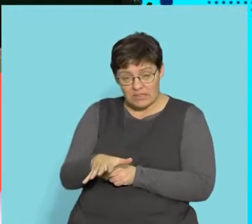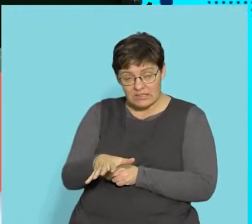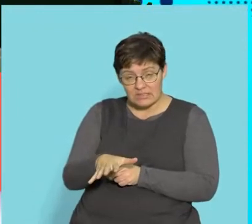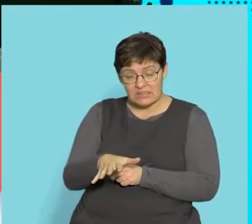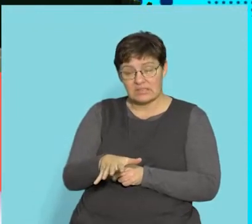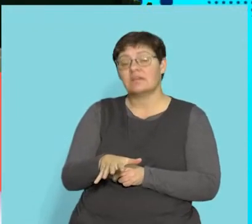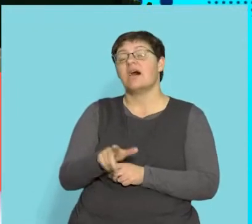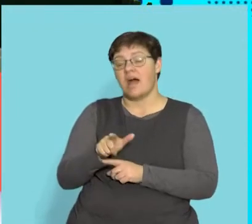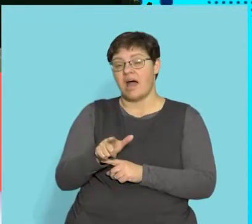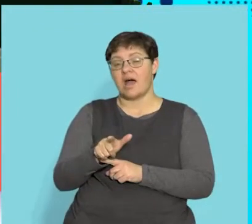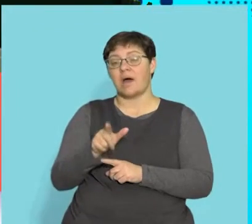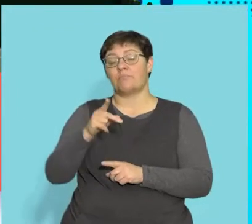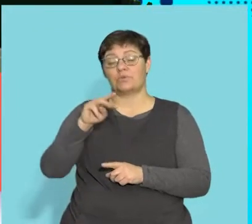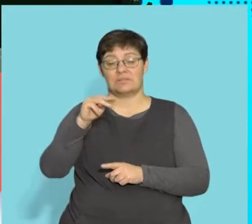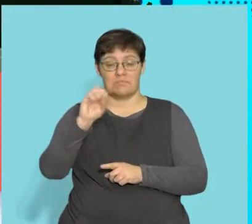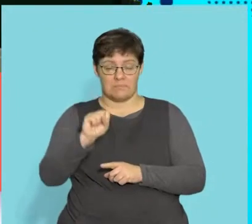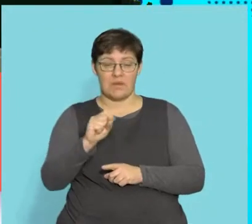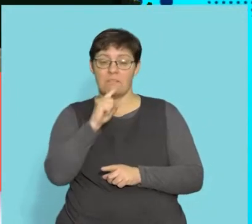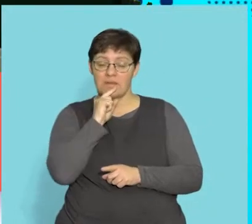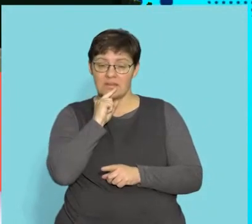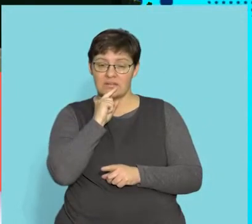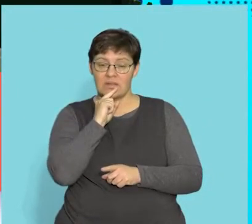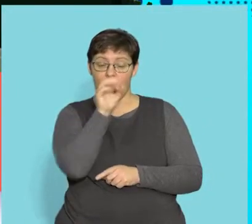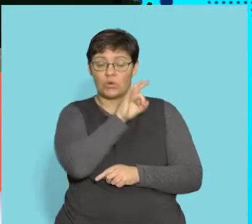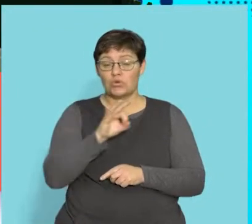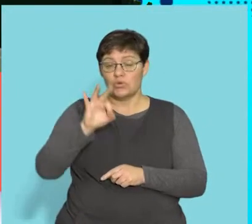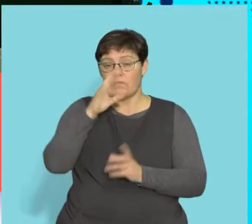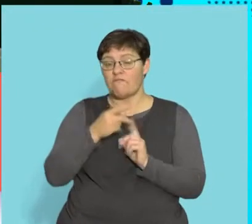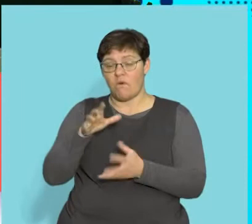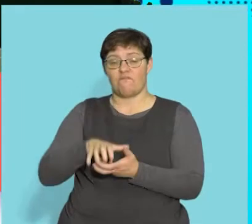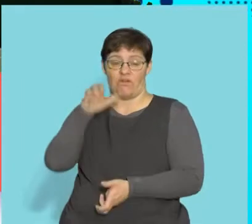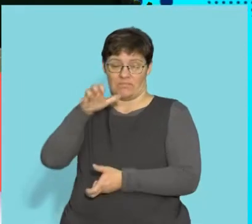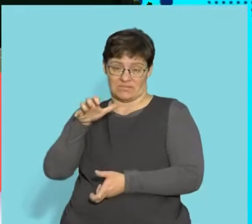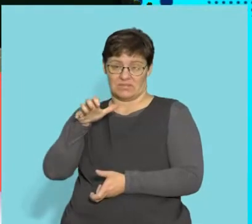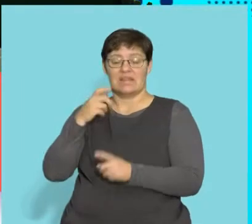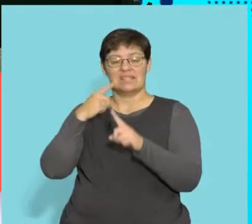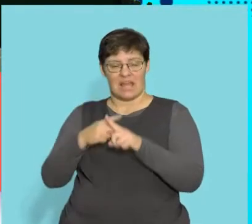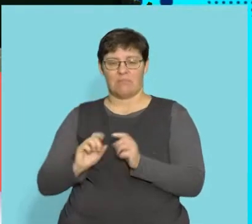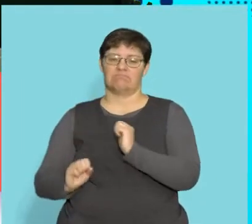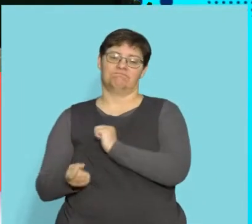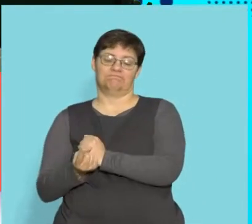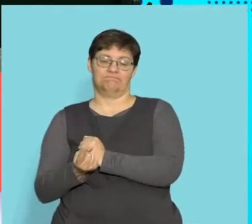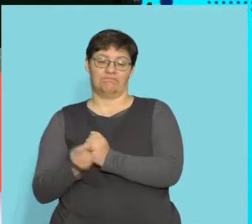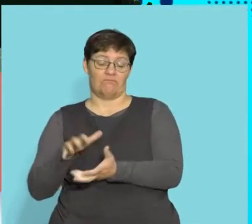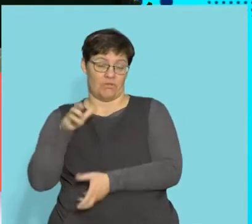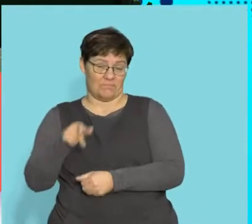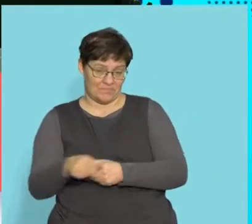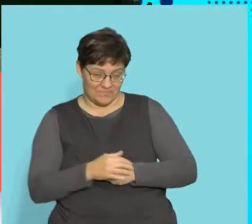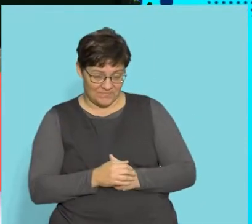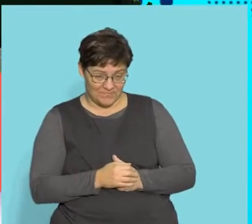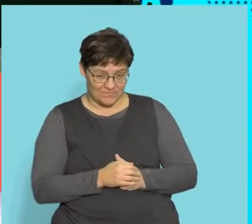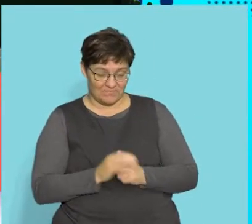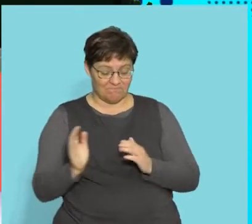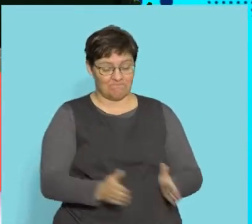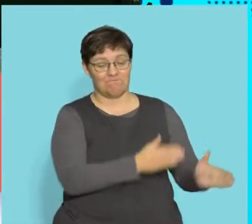prism, it is going to be the scale factor cubed multiplied by the original volume. Let's go to the next part